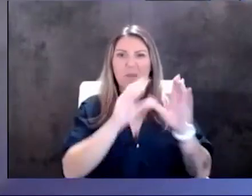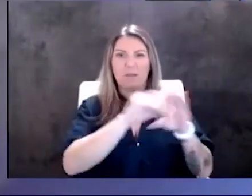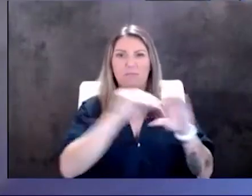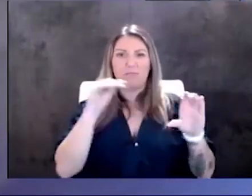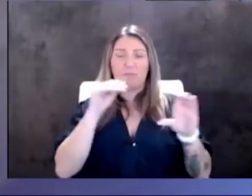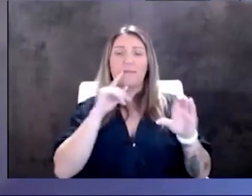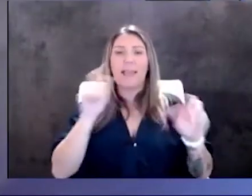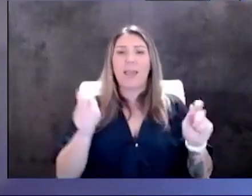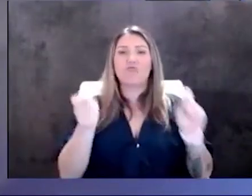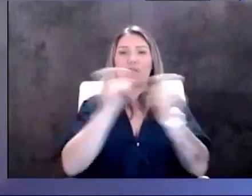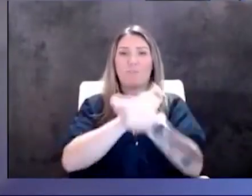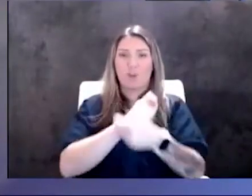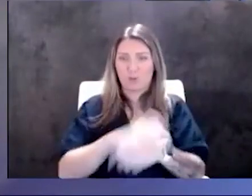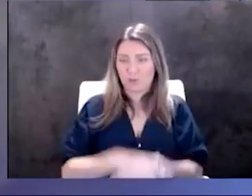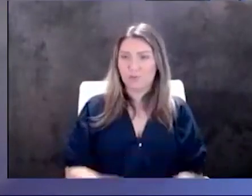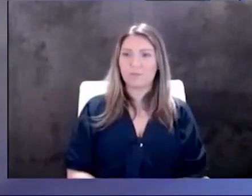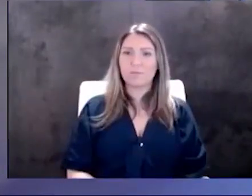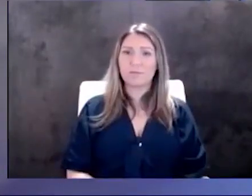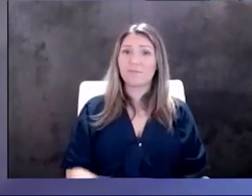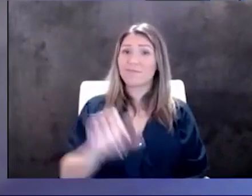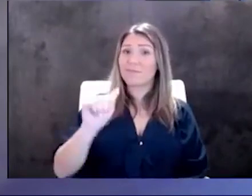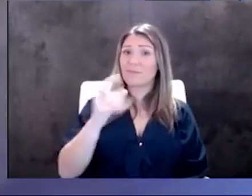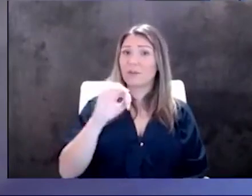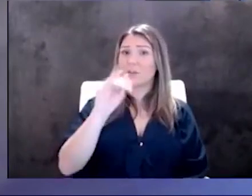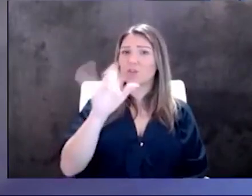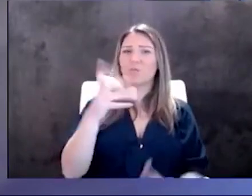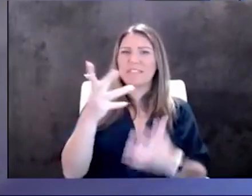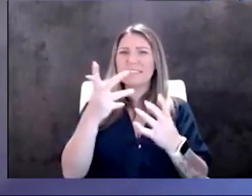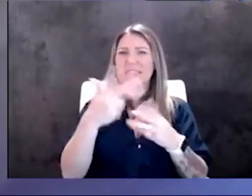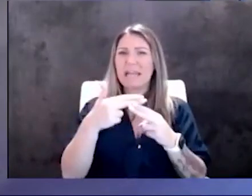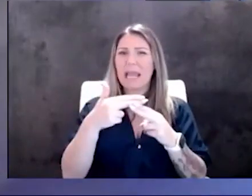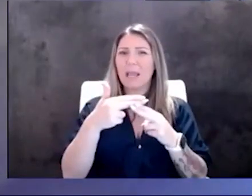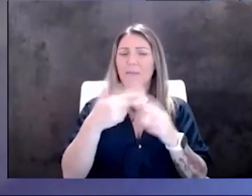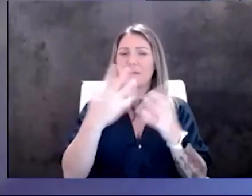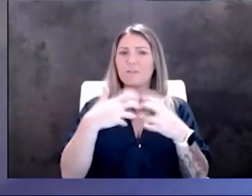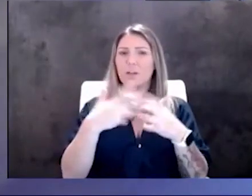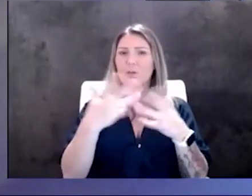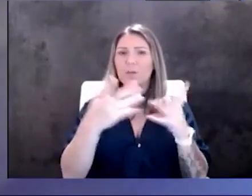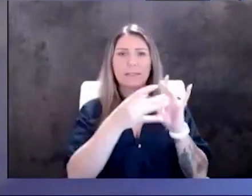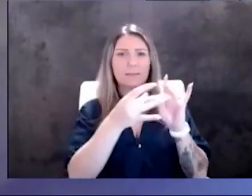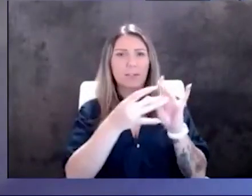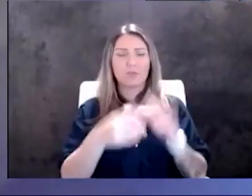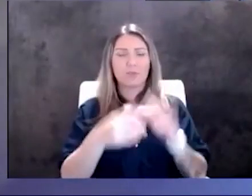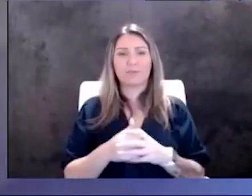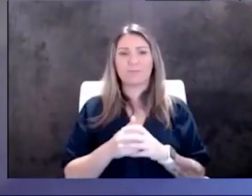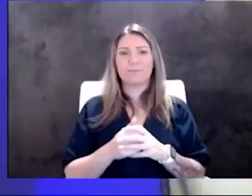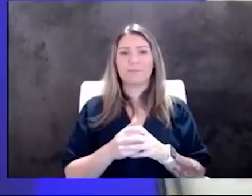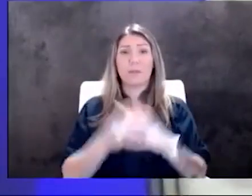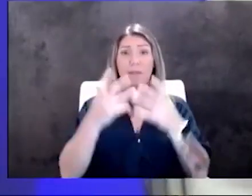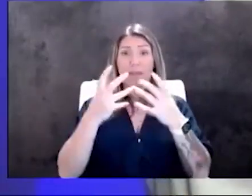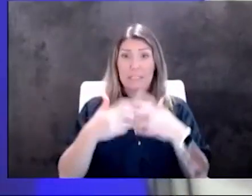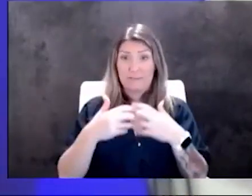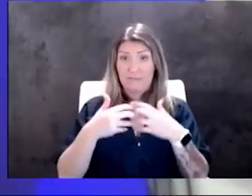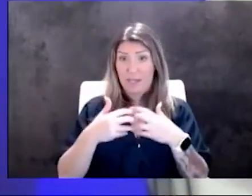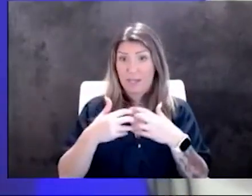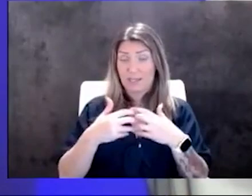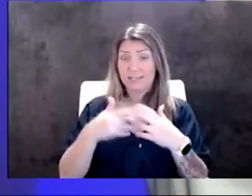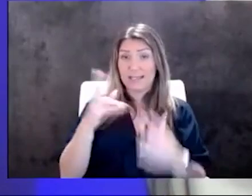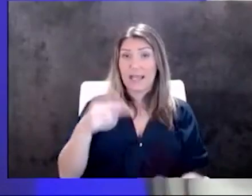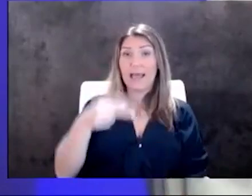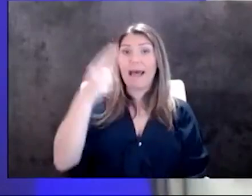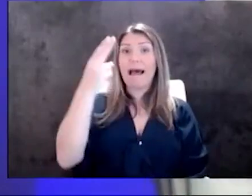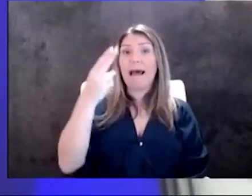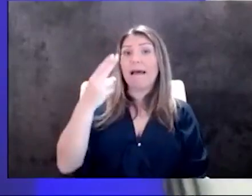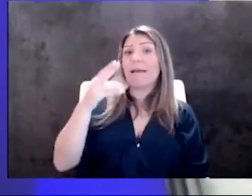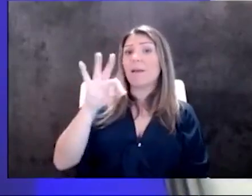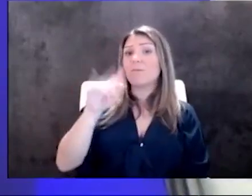to know, again, remind us what's the name of the device. She wants to mention it to her doctor. So this device is called a high-frequency spinal cord stimulation.